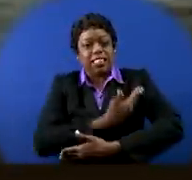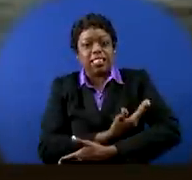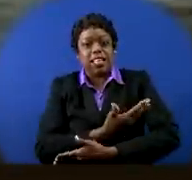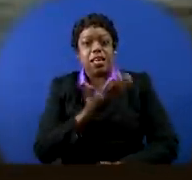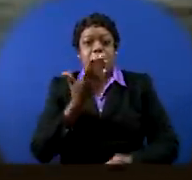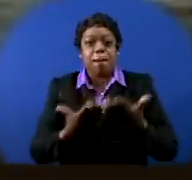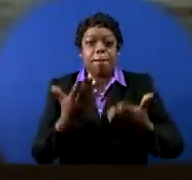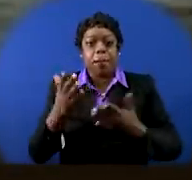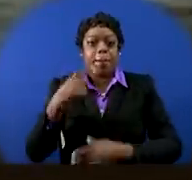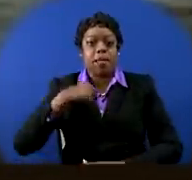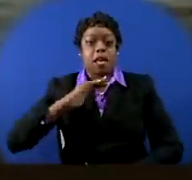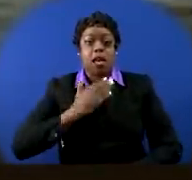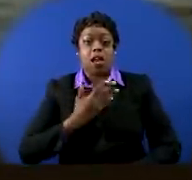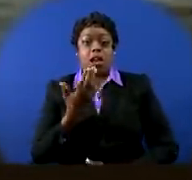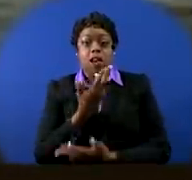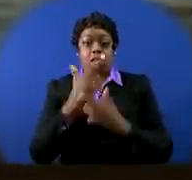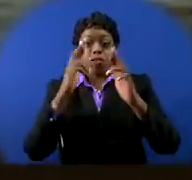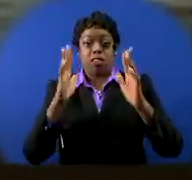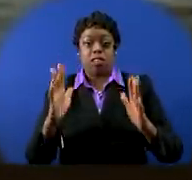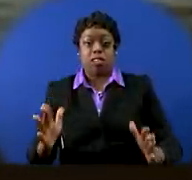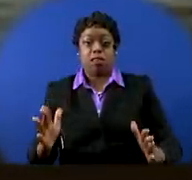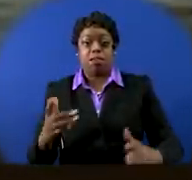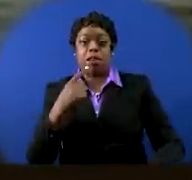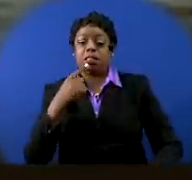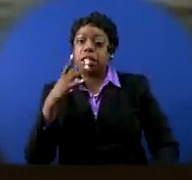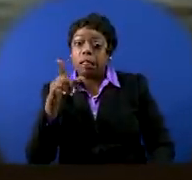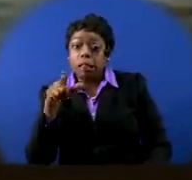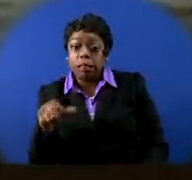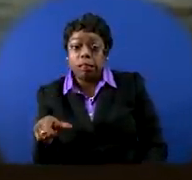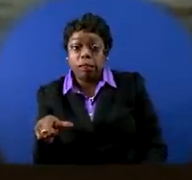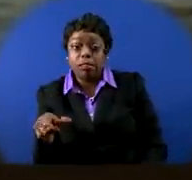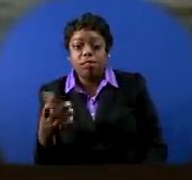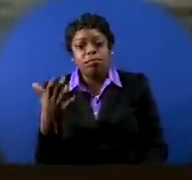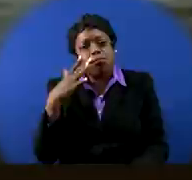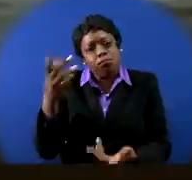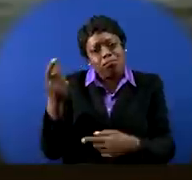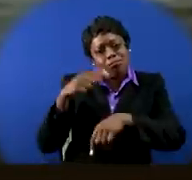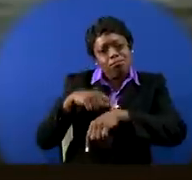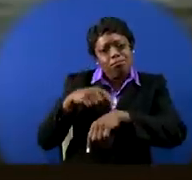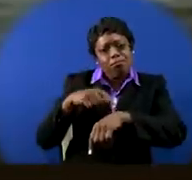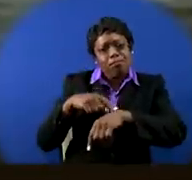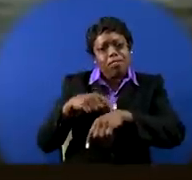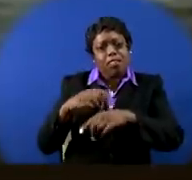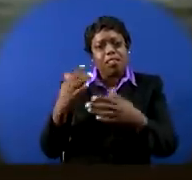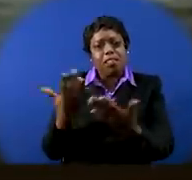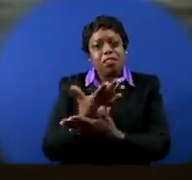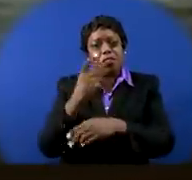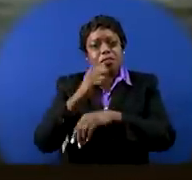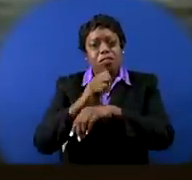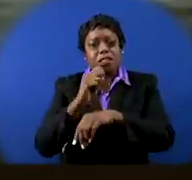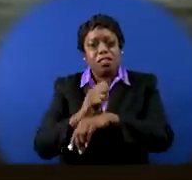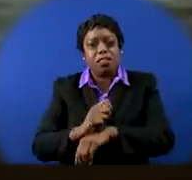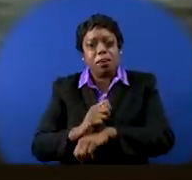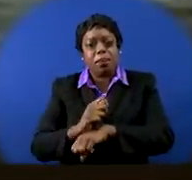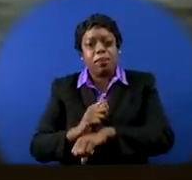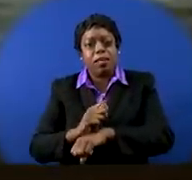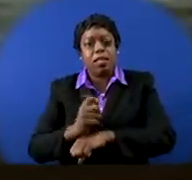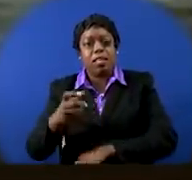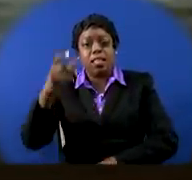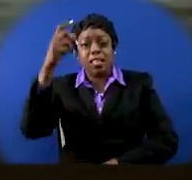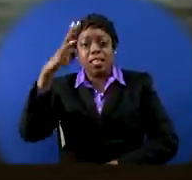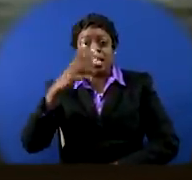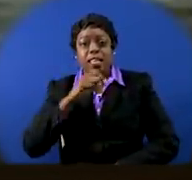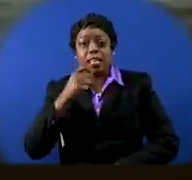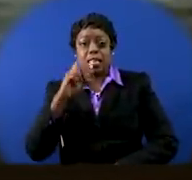might be our redeemer. Now, listen, I said it like this because by the time you get to the New Testament, God is